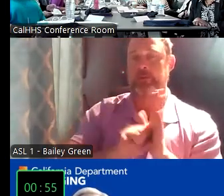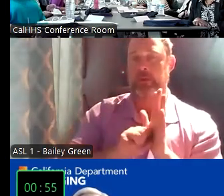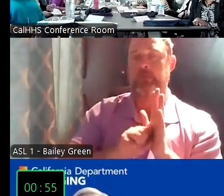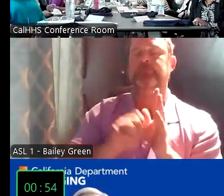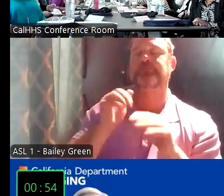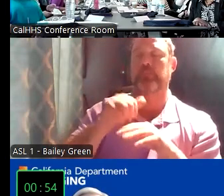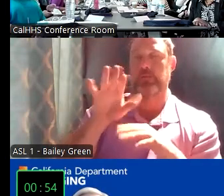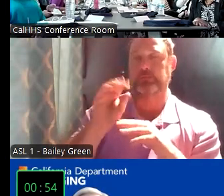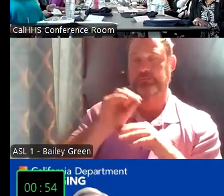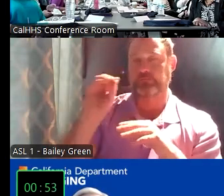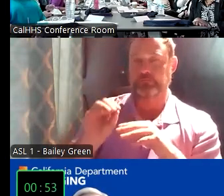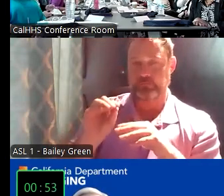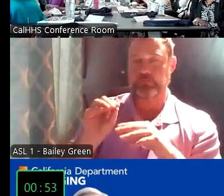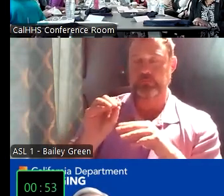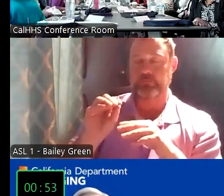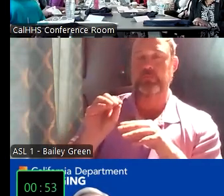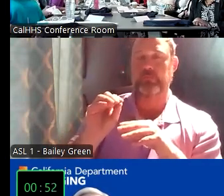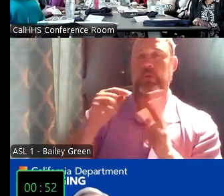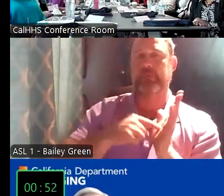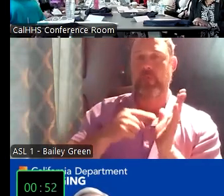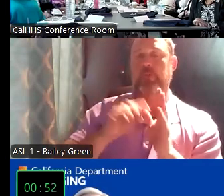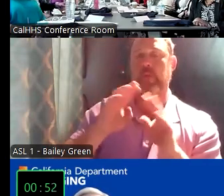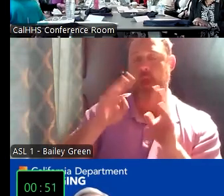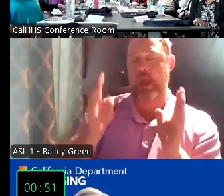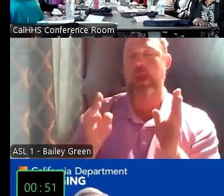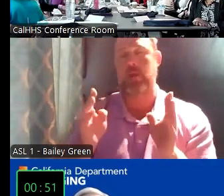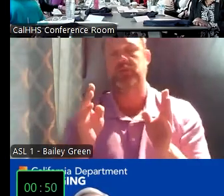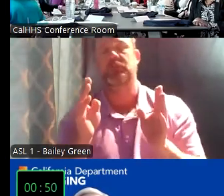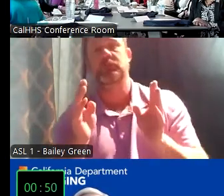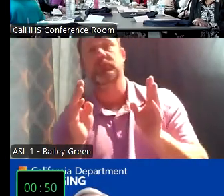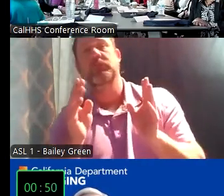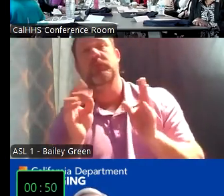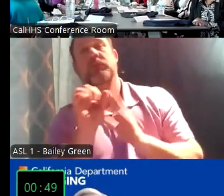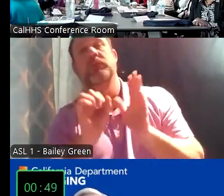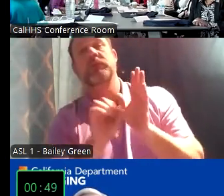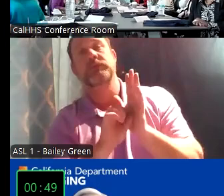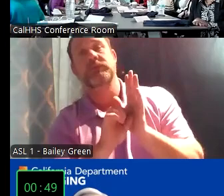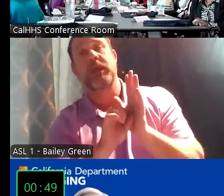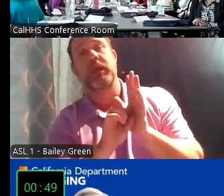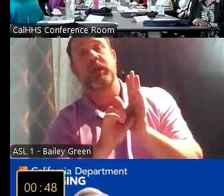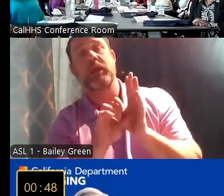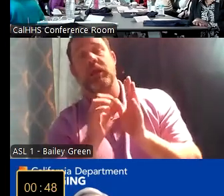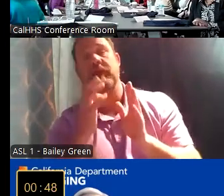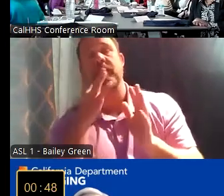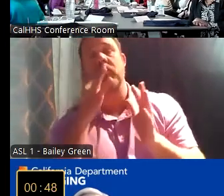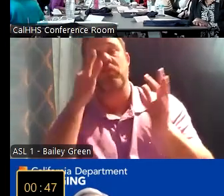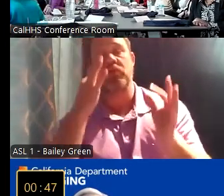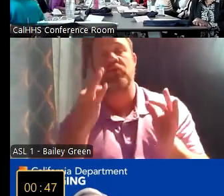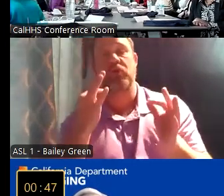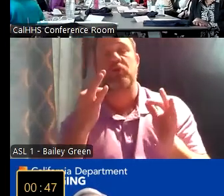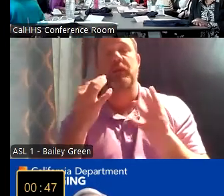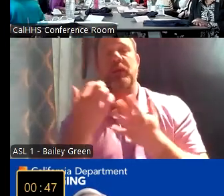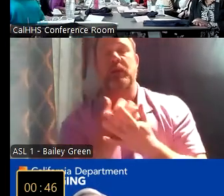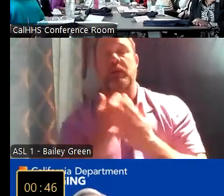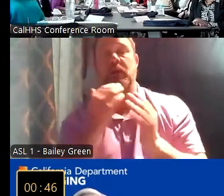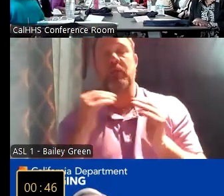submit a percentage that will be affordable housing. Unfortunately, the state median for determining the income level